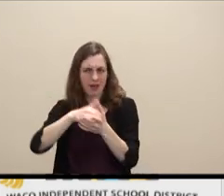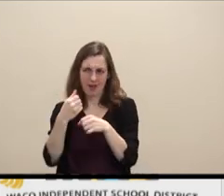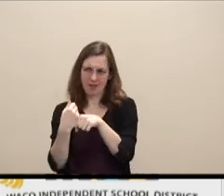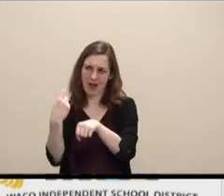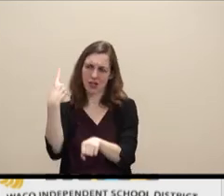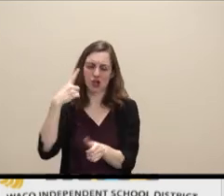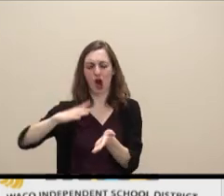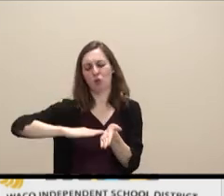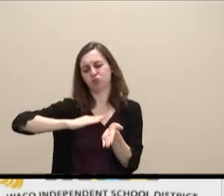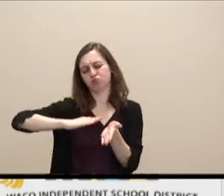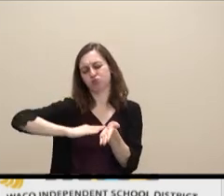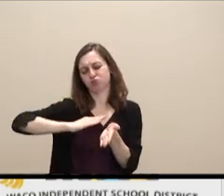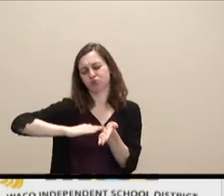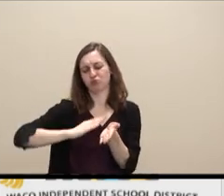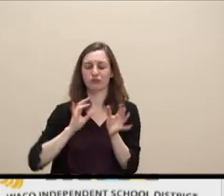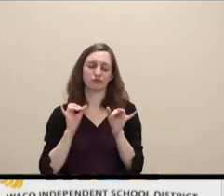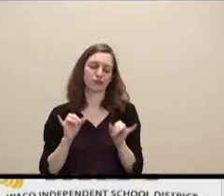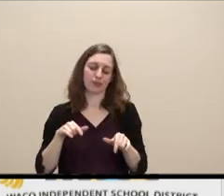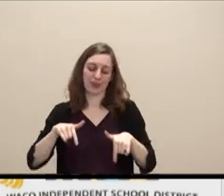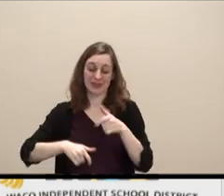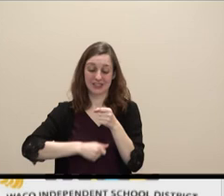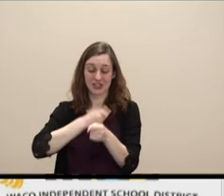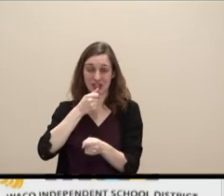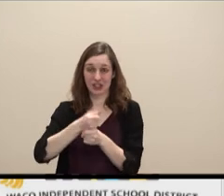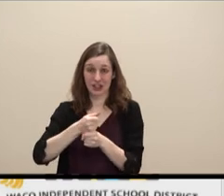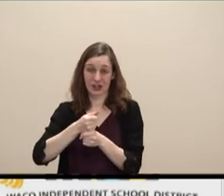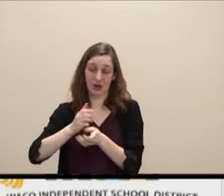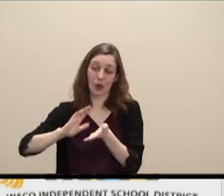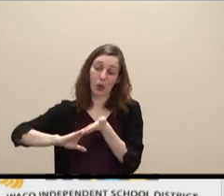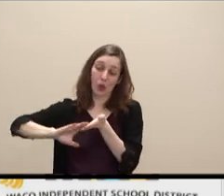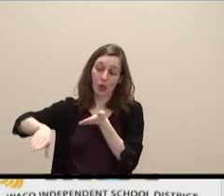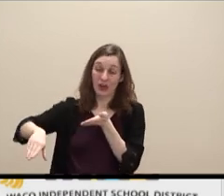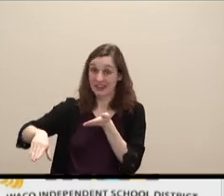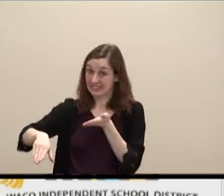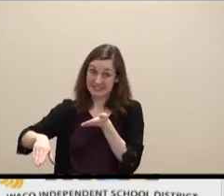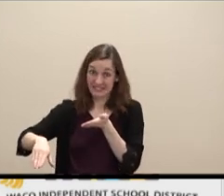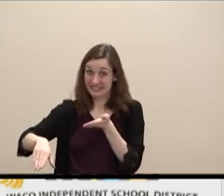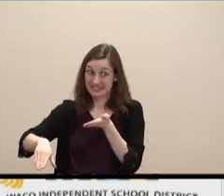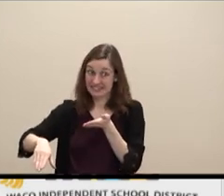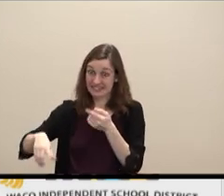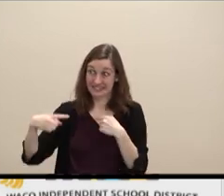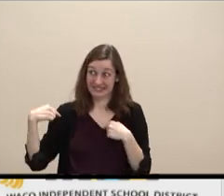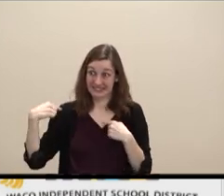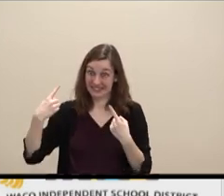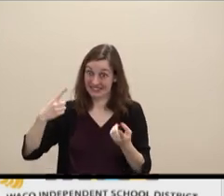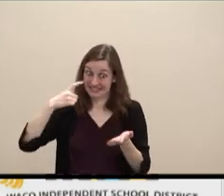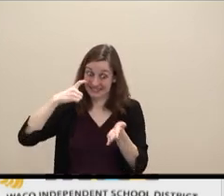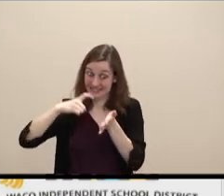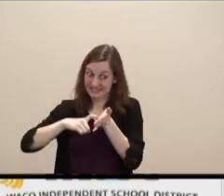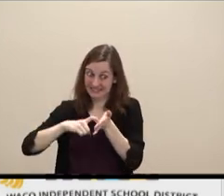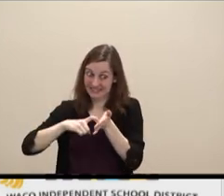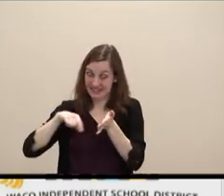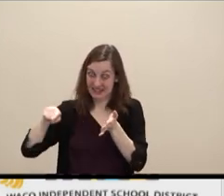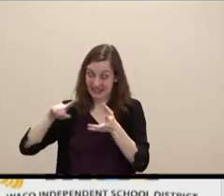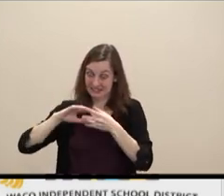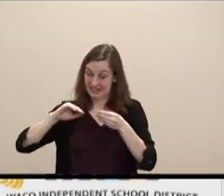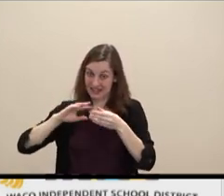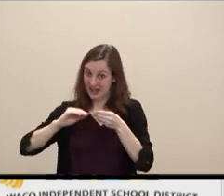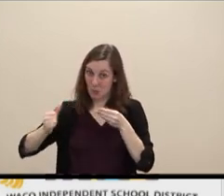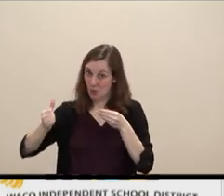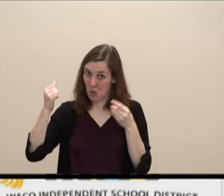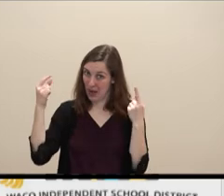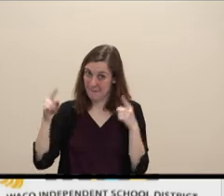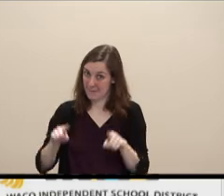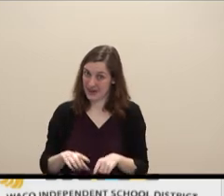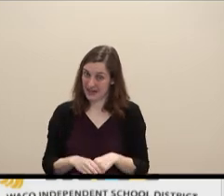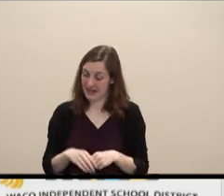that the test will be canceled and it will be waived. And there's every indication that that is absolutely not going to happen. So 3 through 8, if the kid